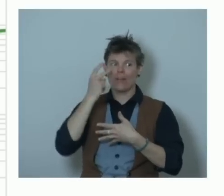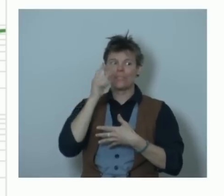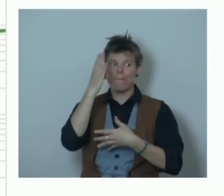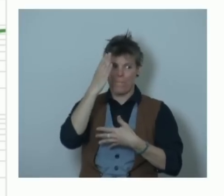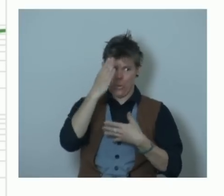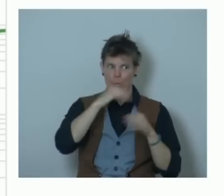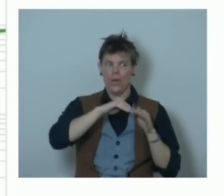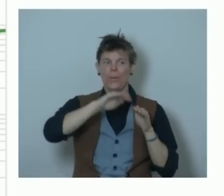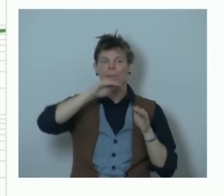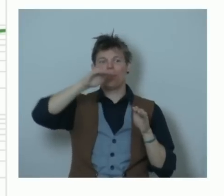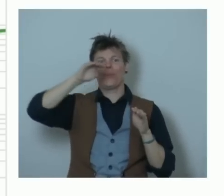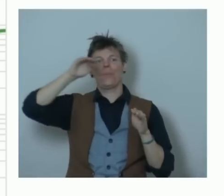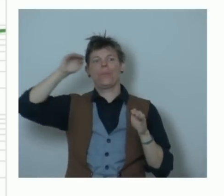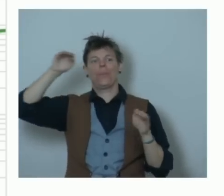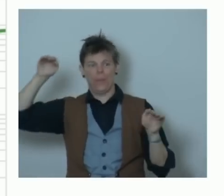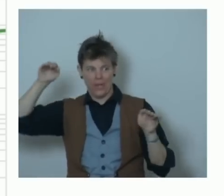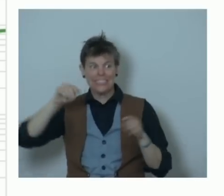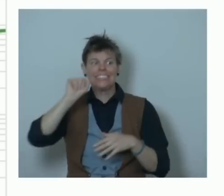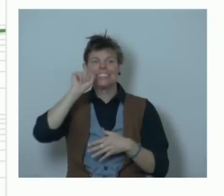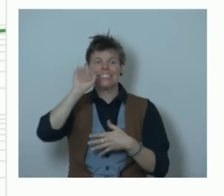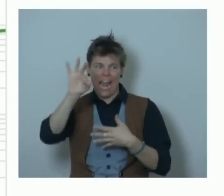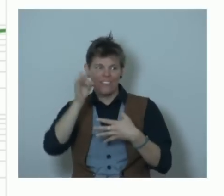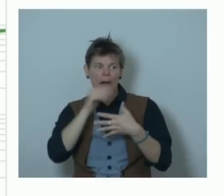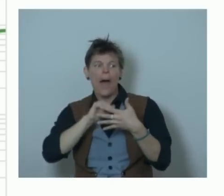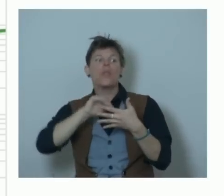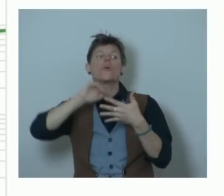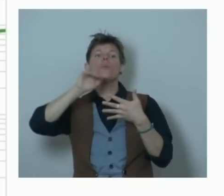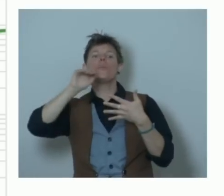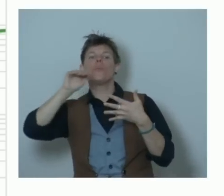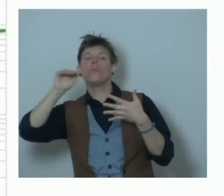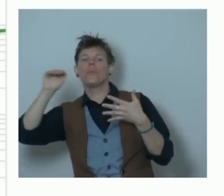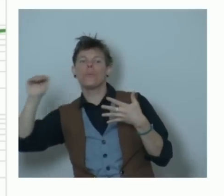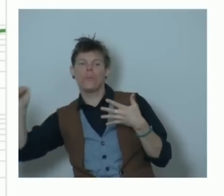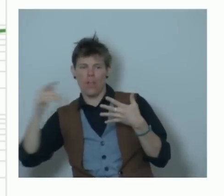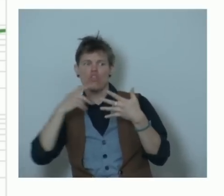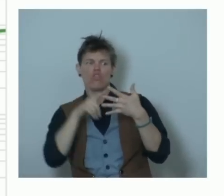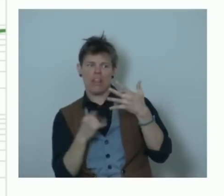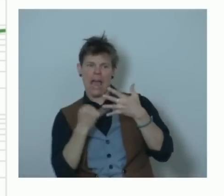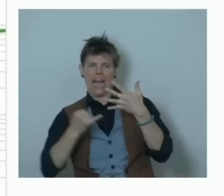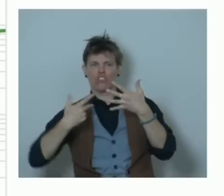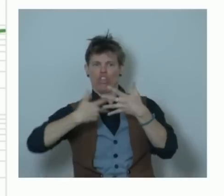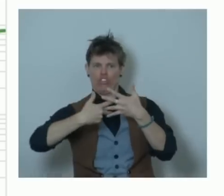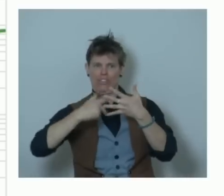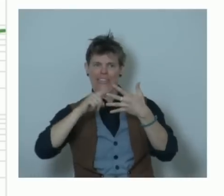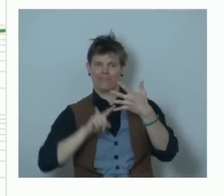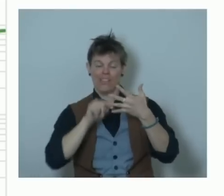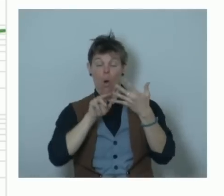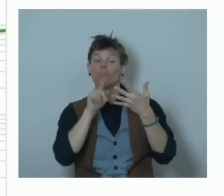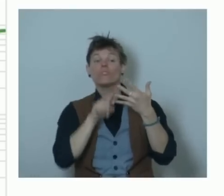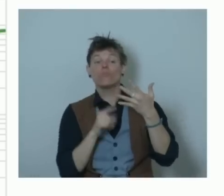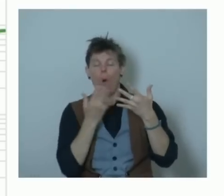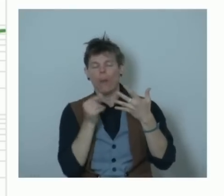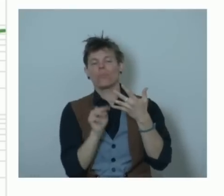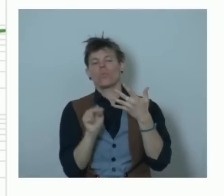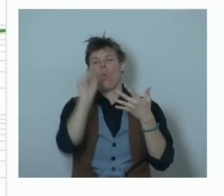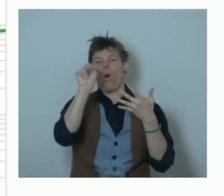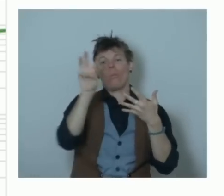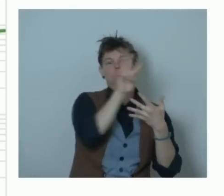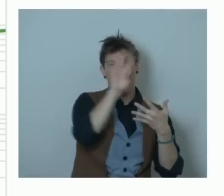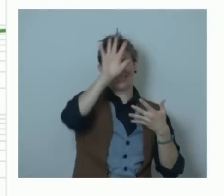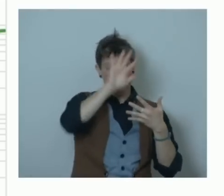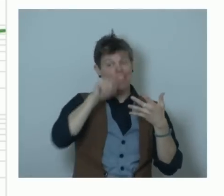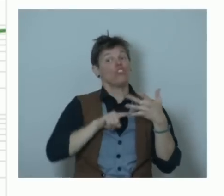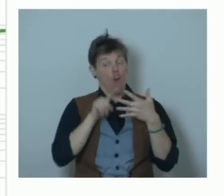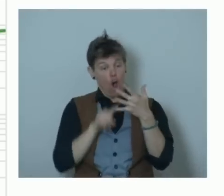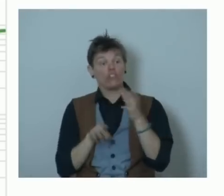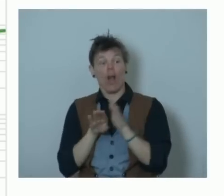flat. Bernalillo on the top, about to flatten out. But the 3 counties in the middle, in the northwest, still growing in their number of cases.